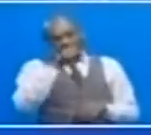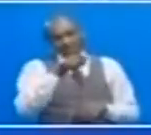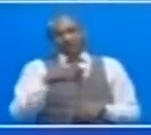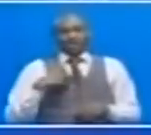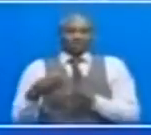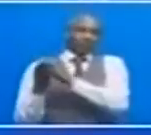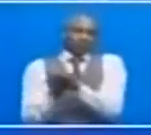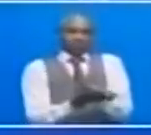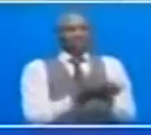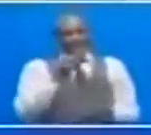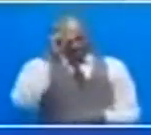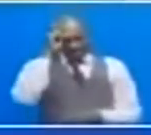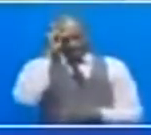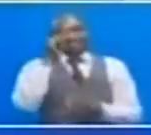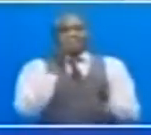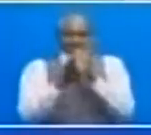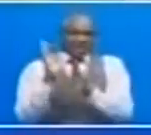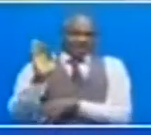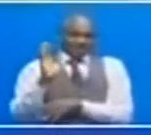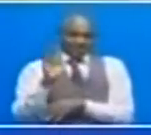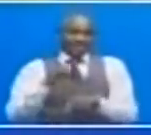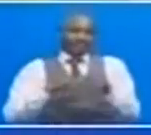derail government's agenda in serving its people.